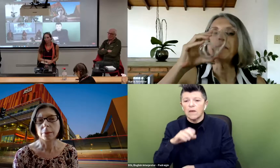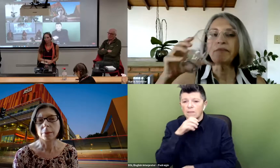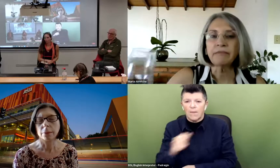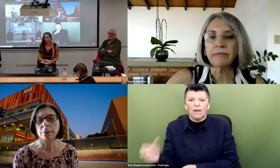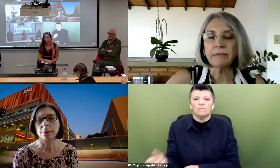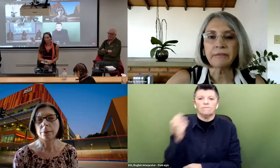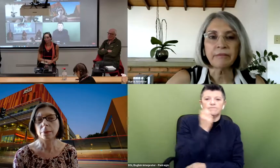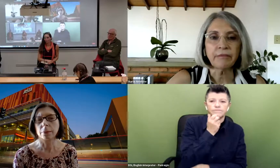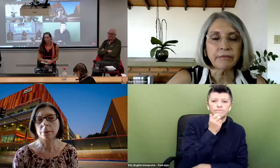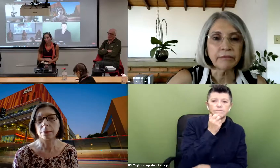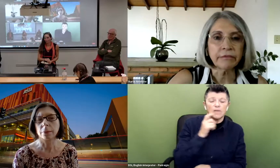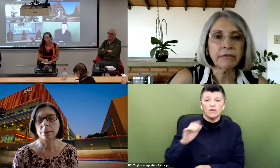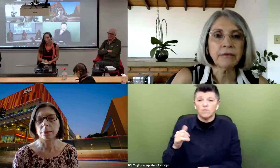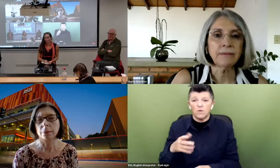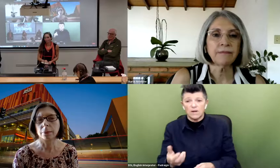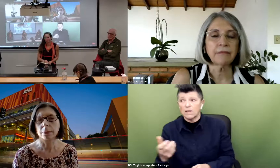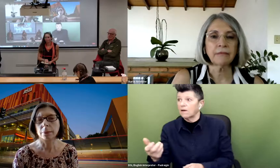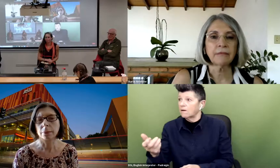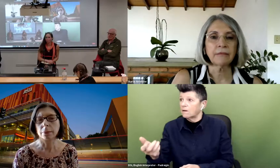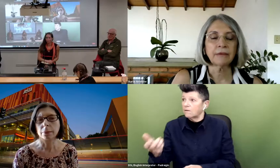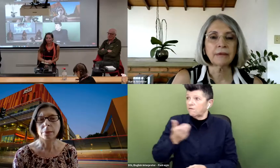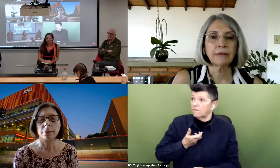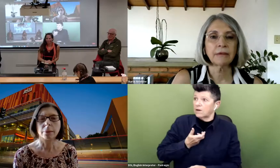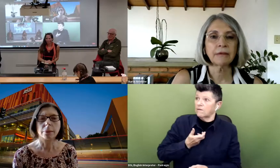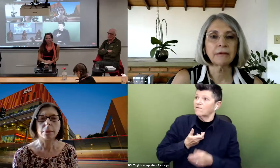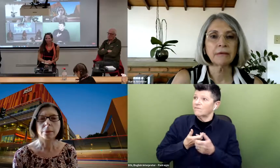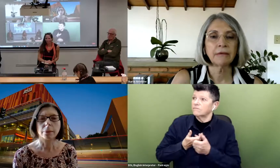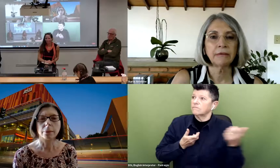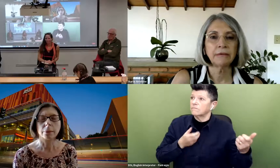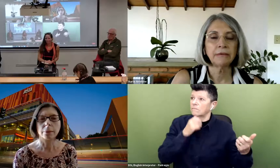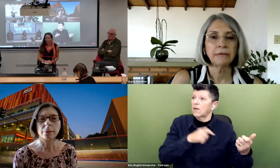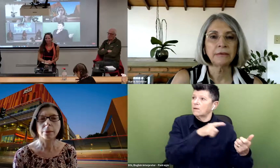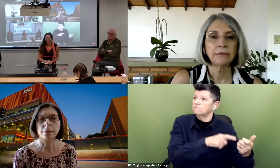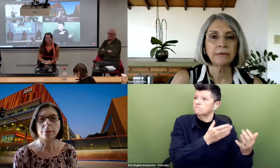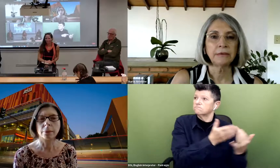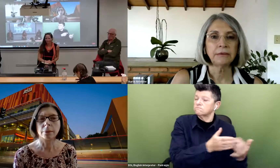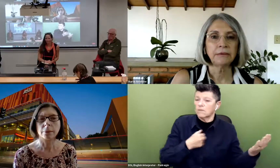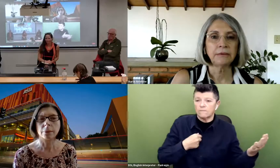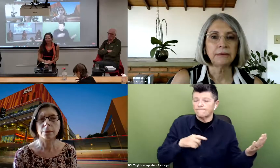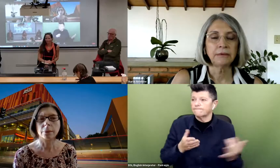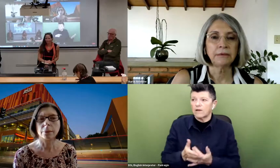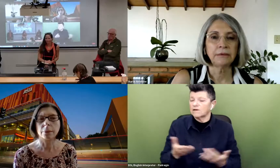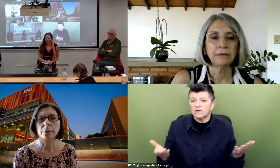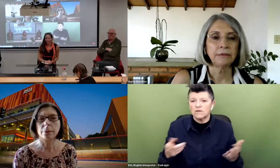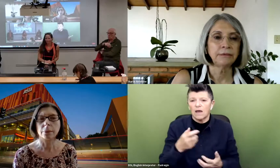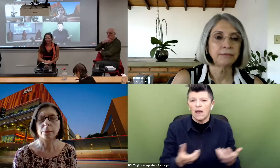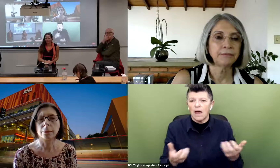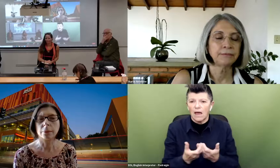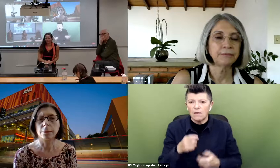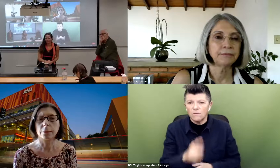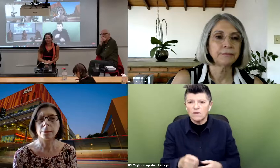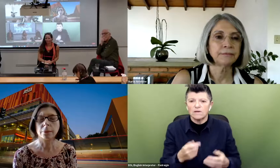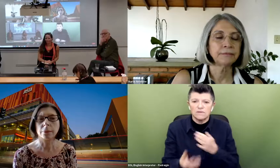won't have access to the phone that she's given. So how do we navigate this issue? How do we move from digital literacy, issues of access,